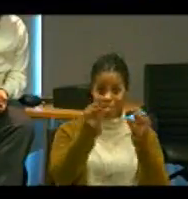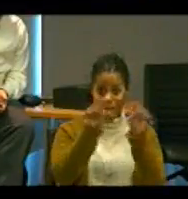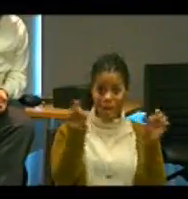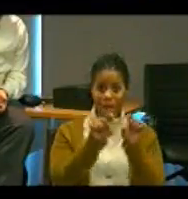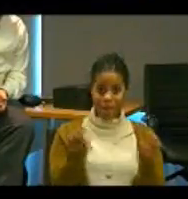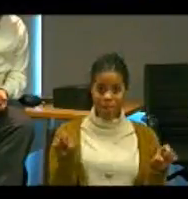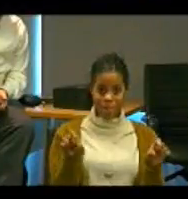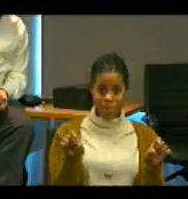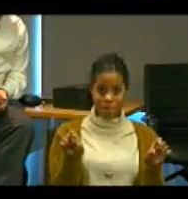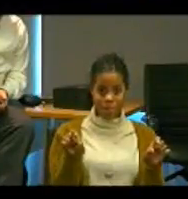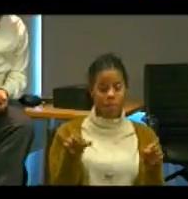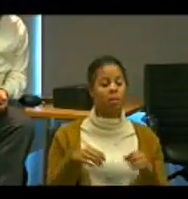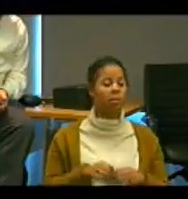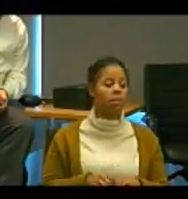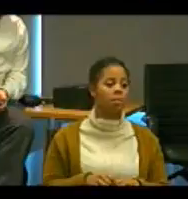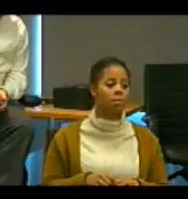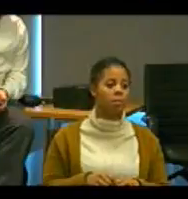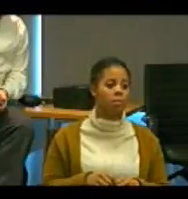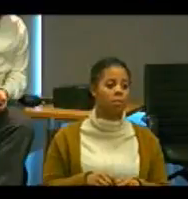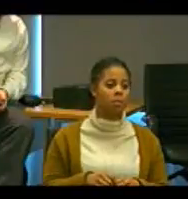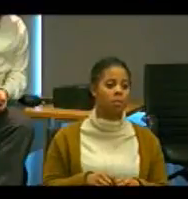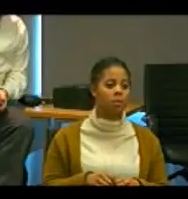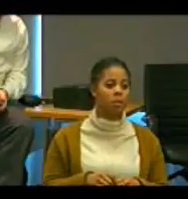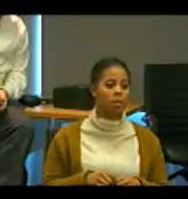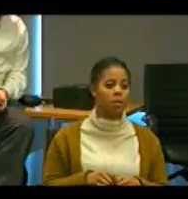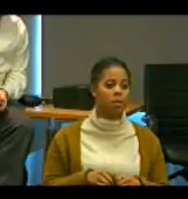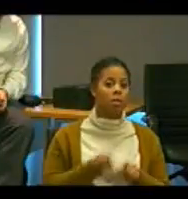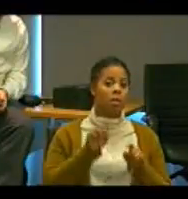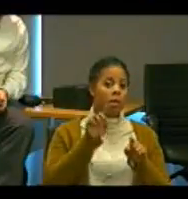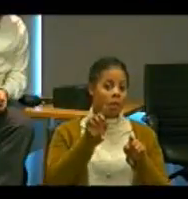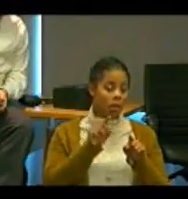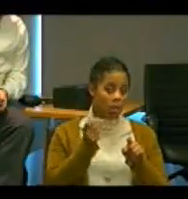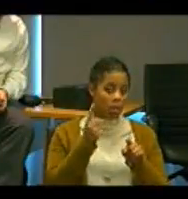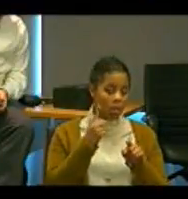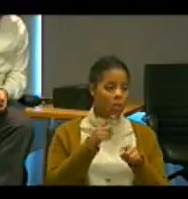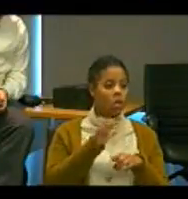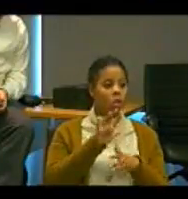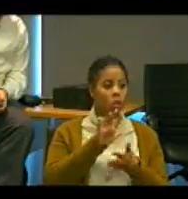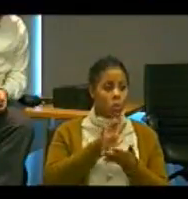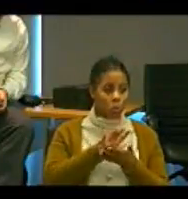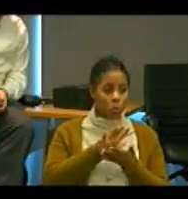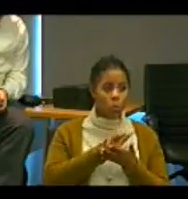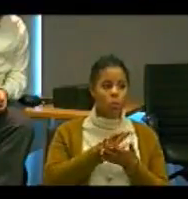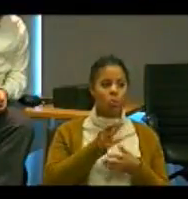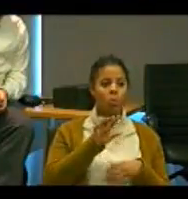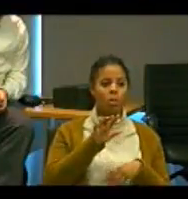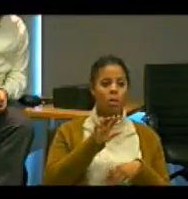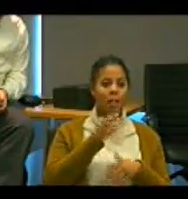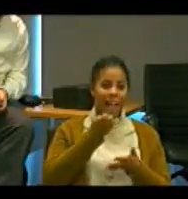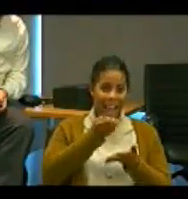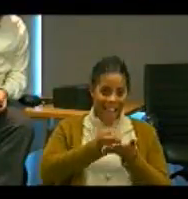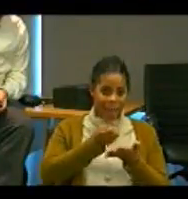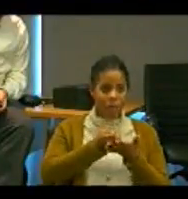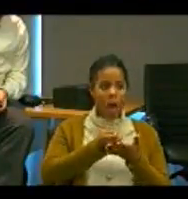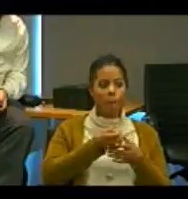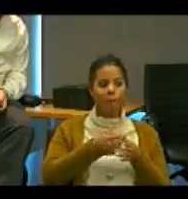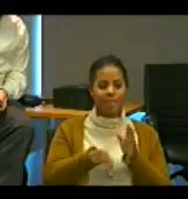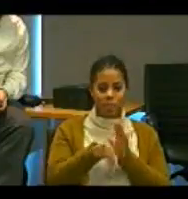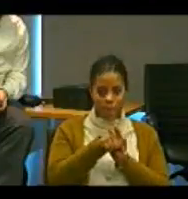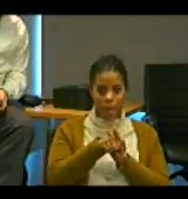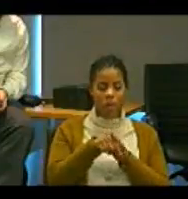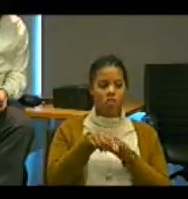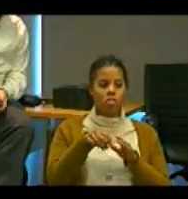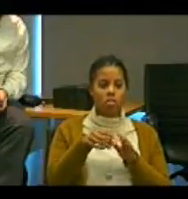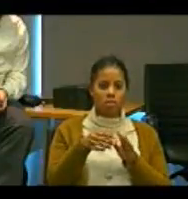what happens is as the school's economic disadvantage increases, both groups, white and